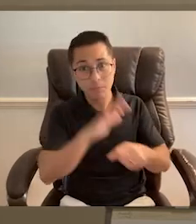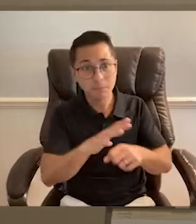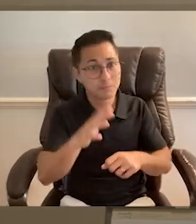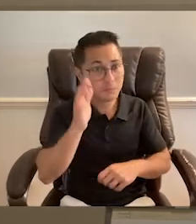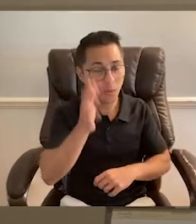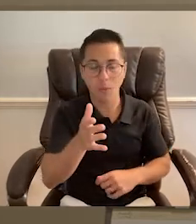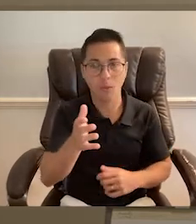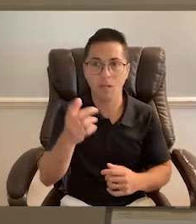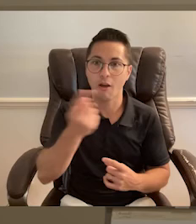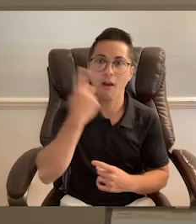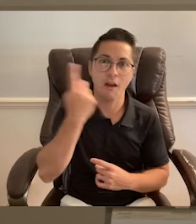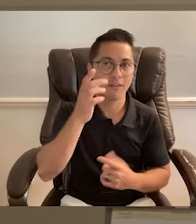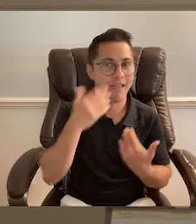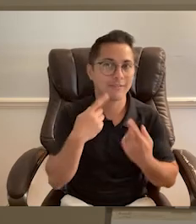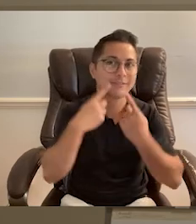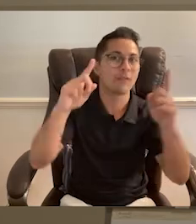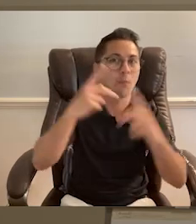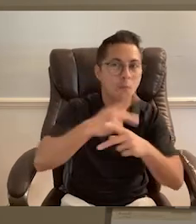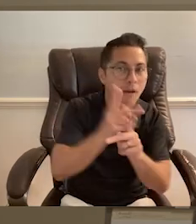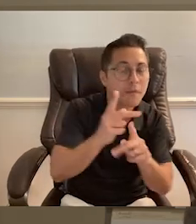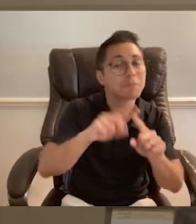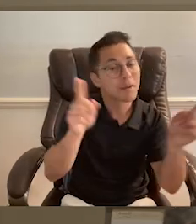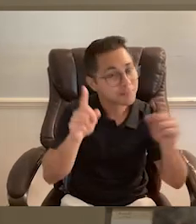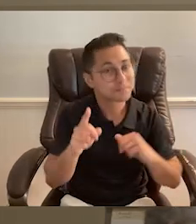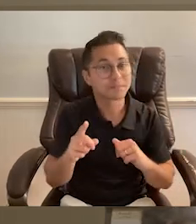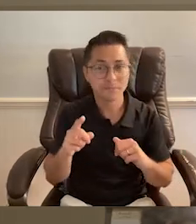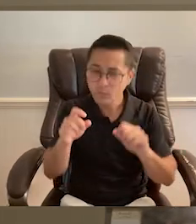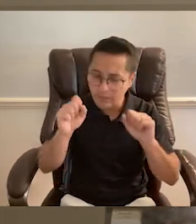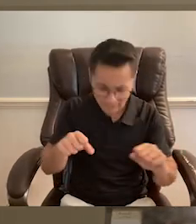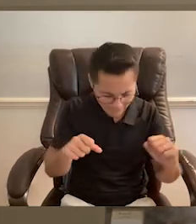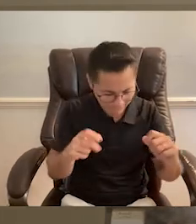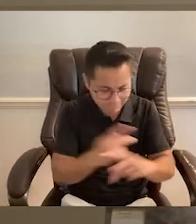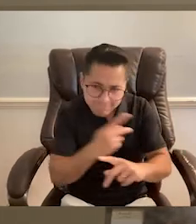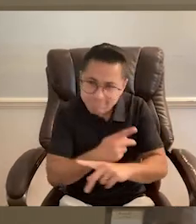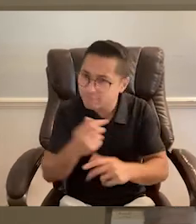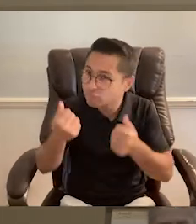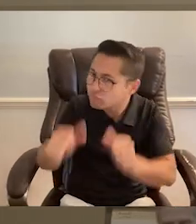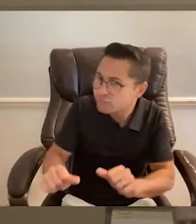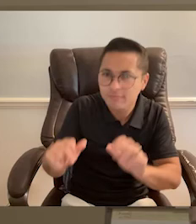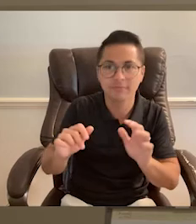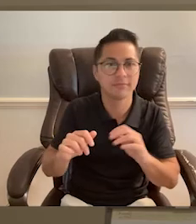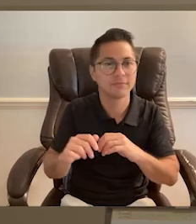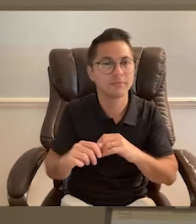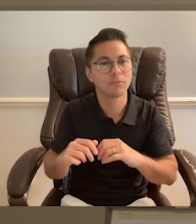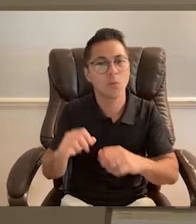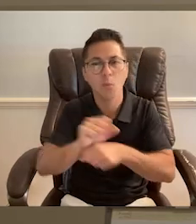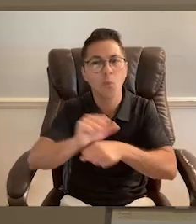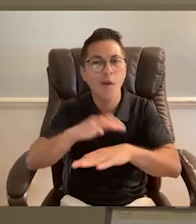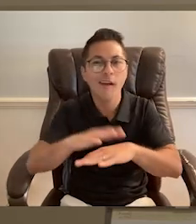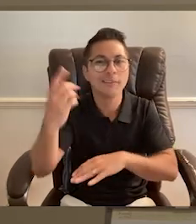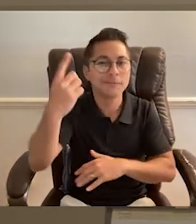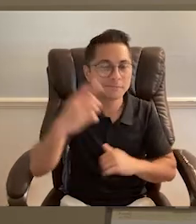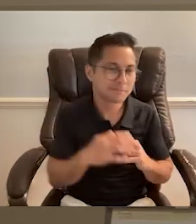project. So this is an example. This is a commercially available hand cycle that's actually made